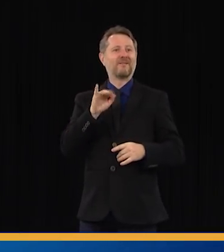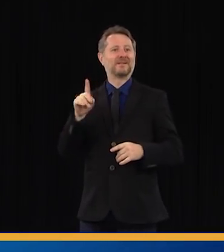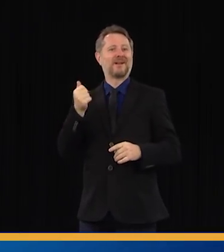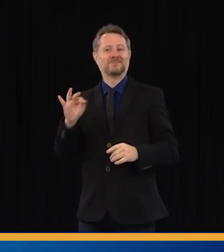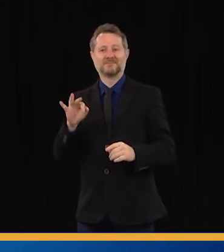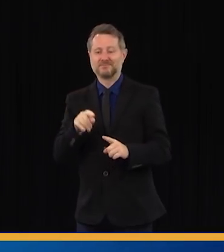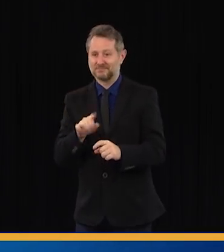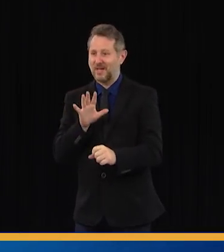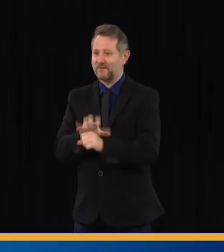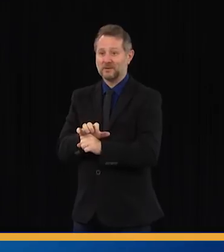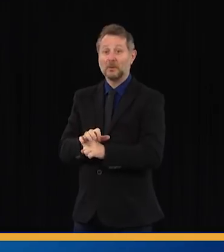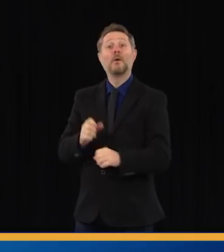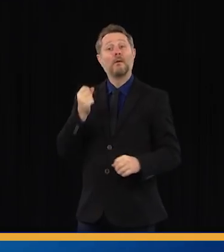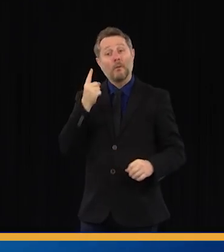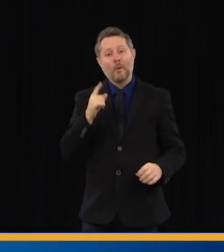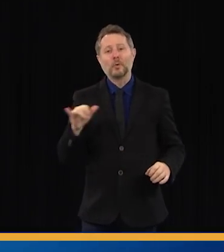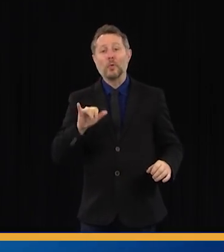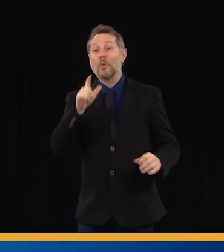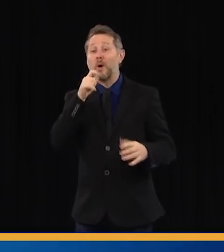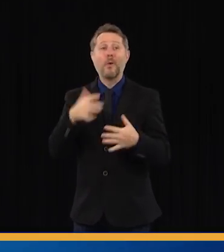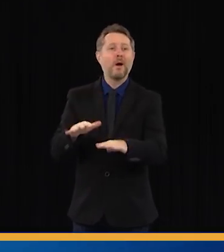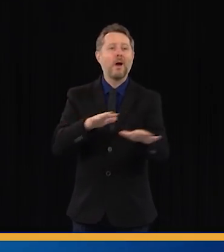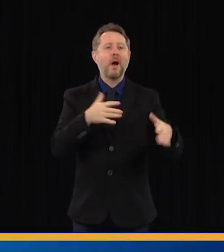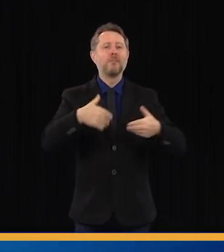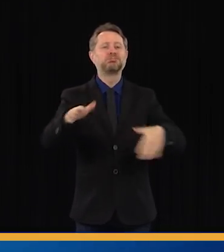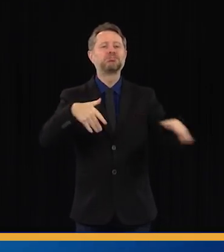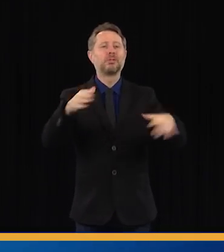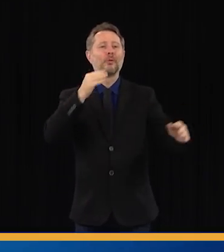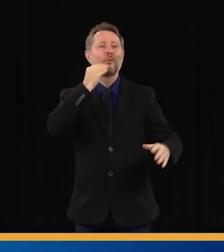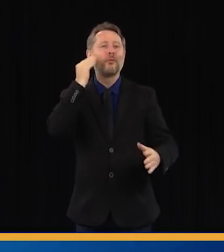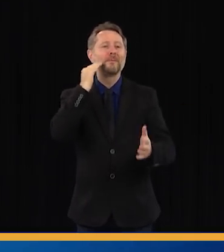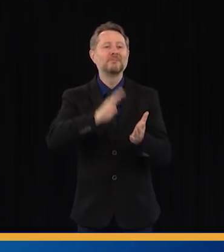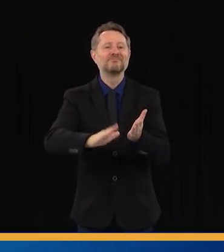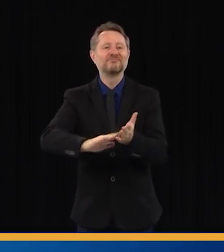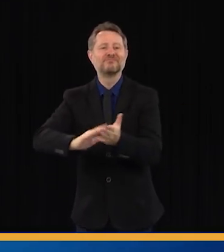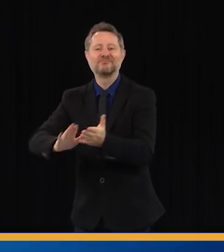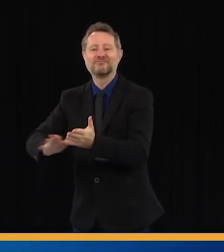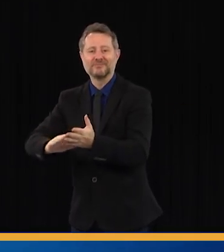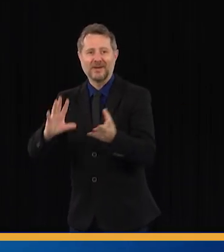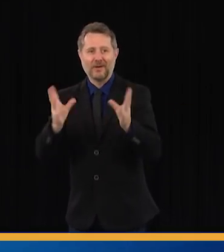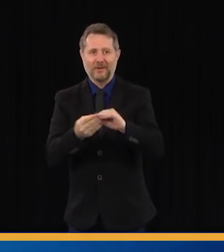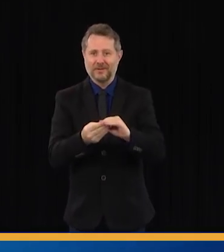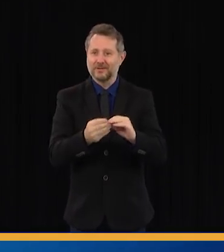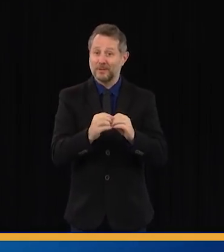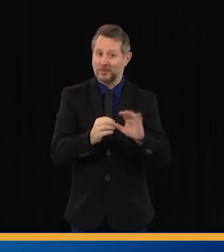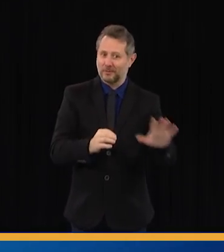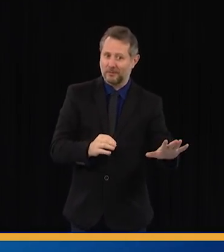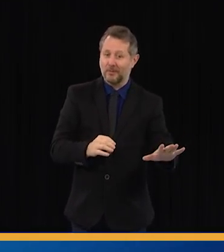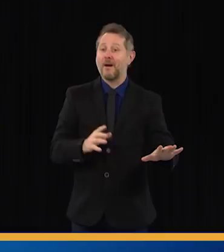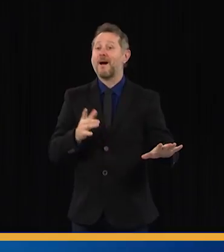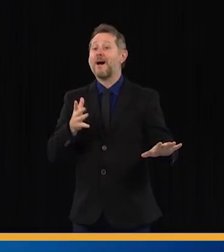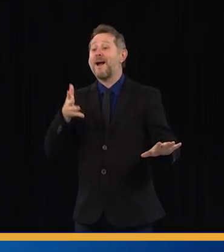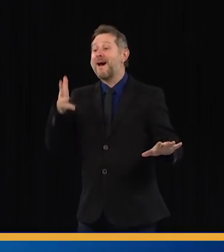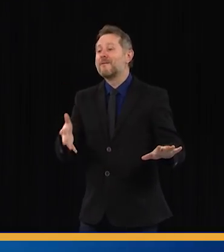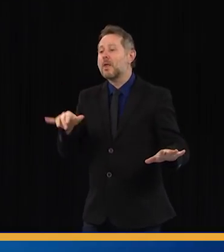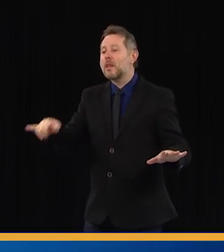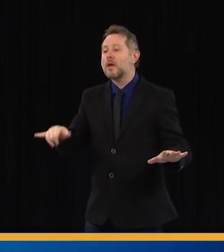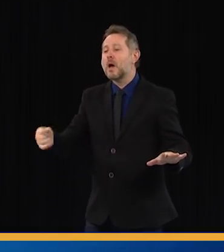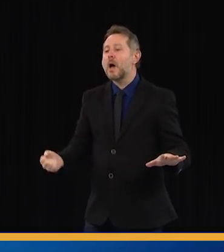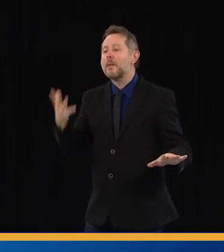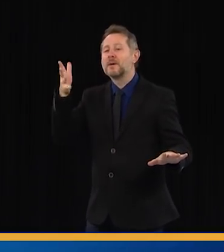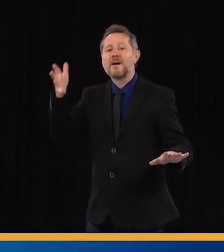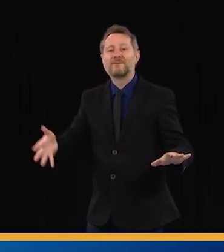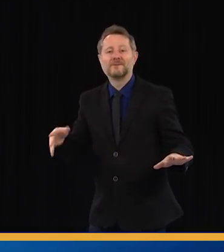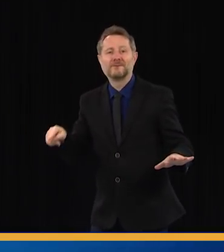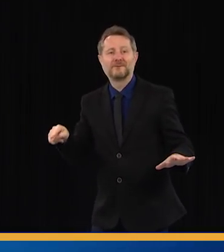being discharged on the other end. So the net is what we talk about because we've always been worried